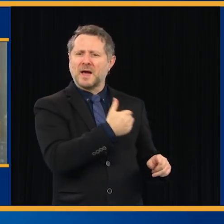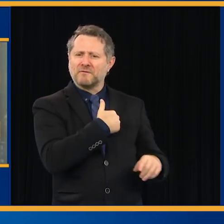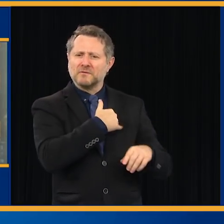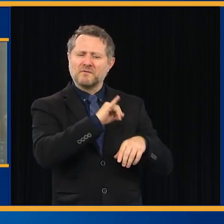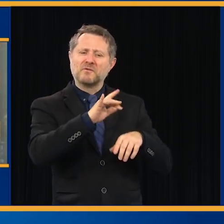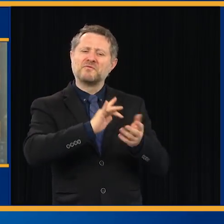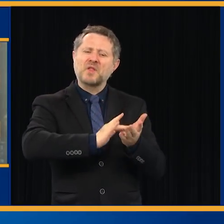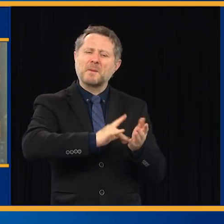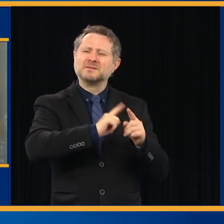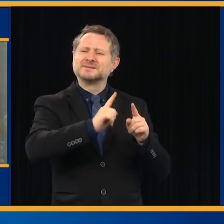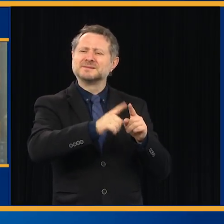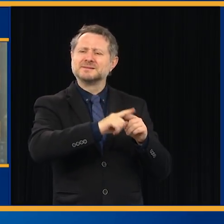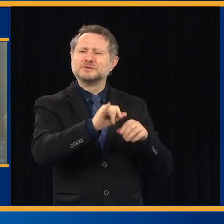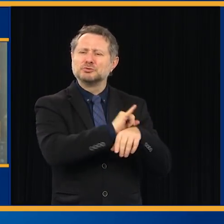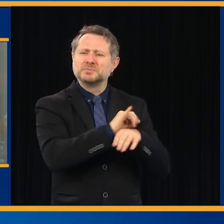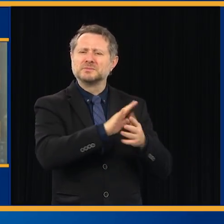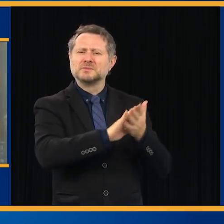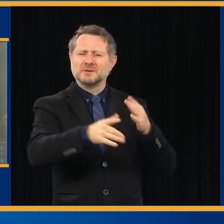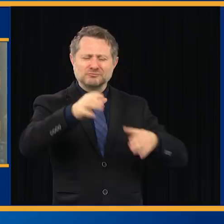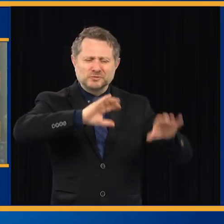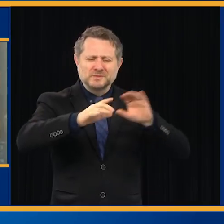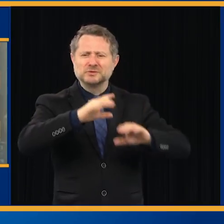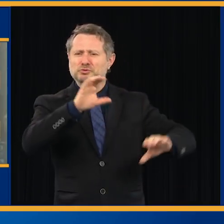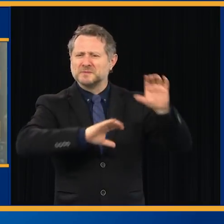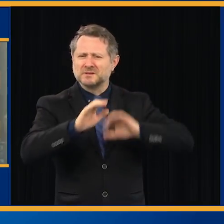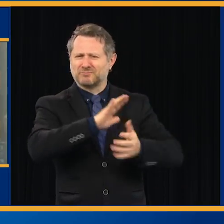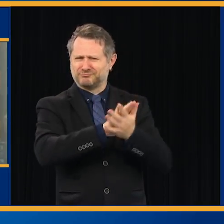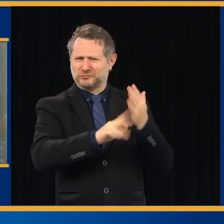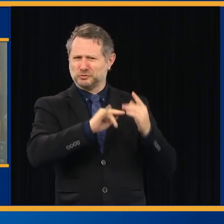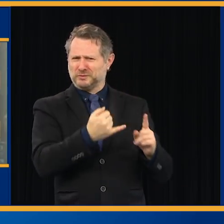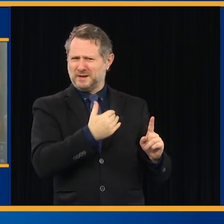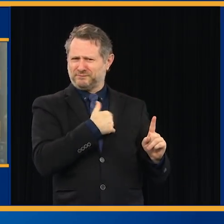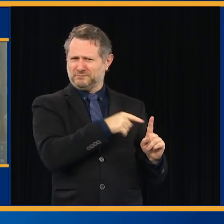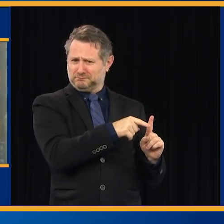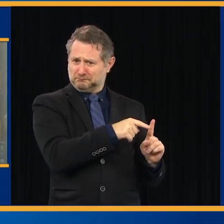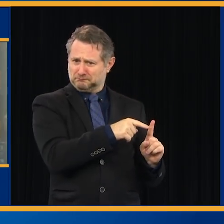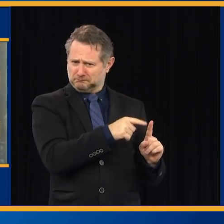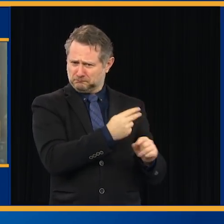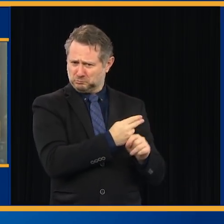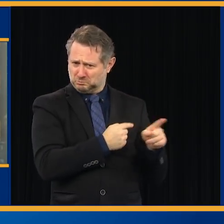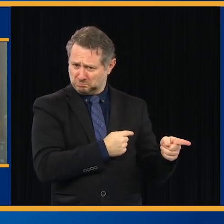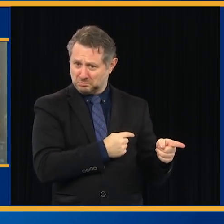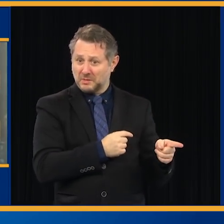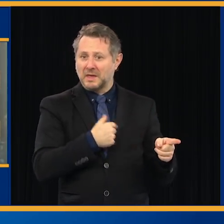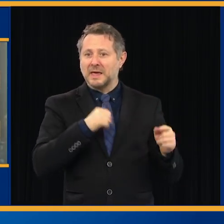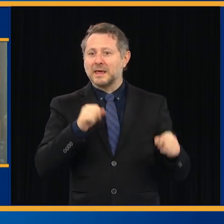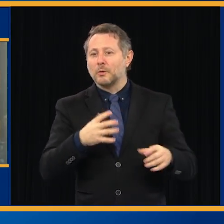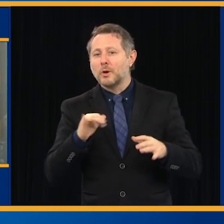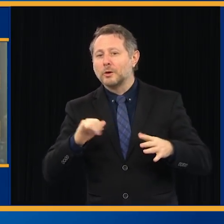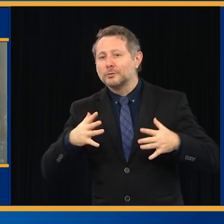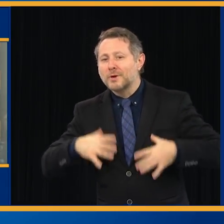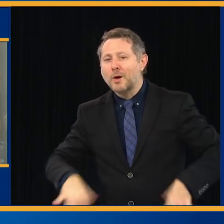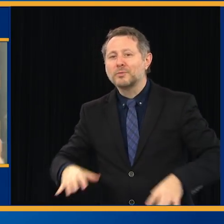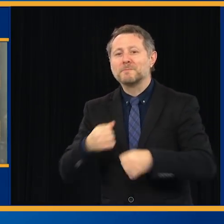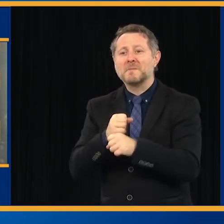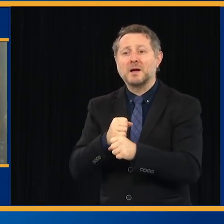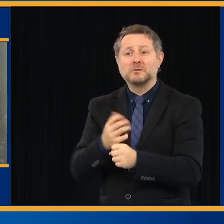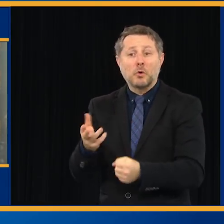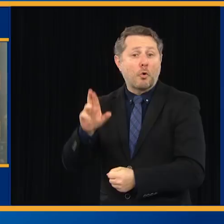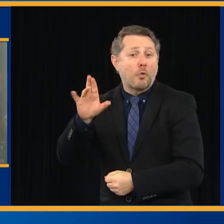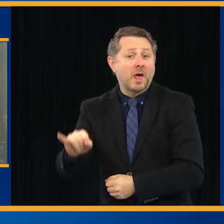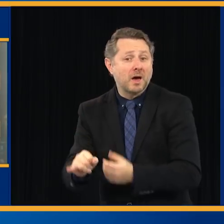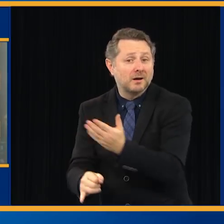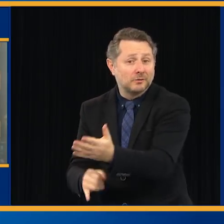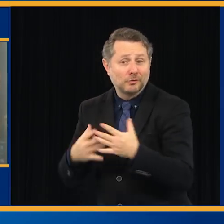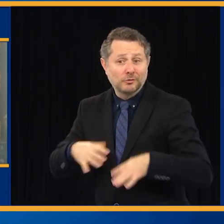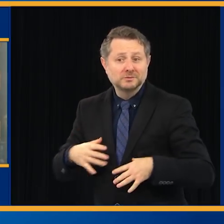out with the reagents and what we can do in terms of gowns from being produced in Rhode Island. What we can all do